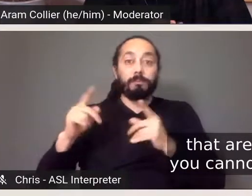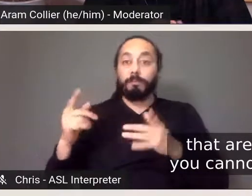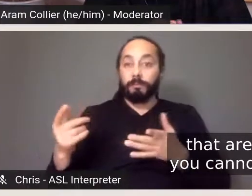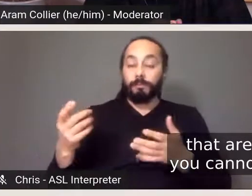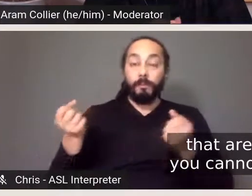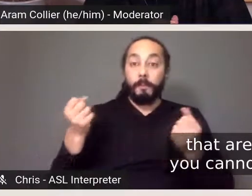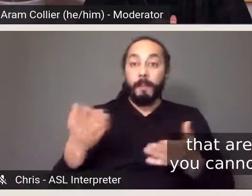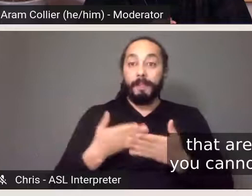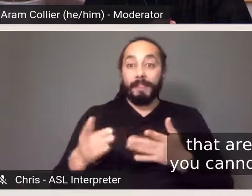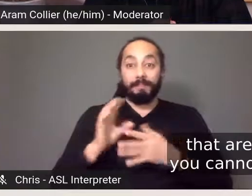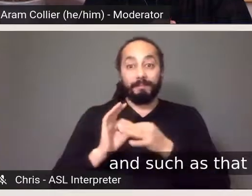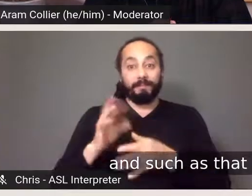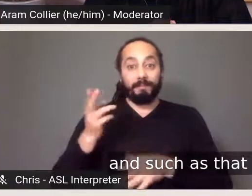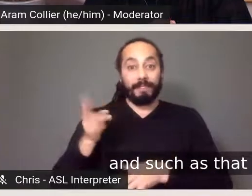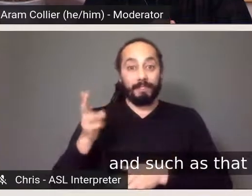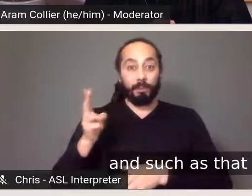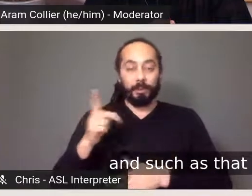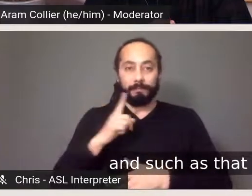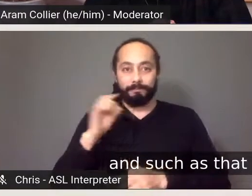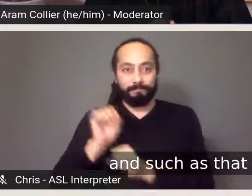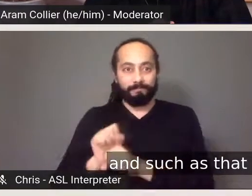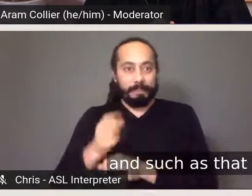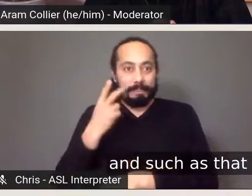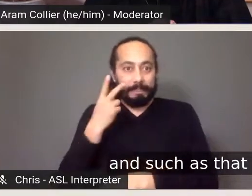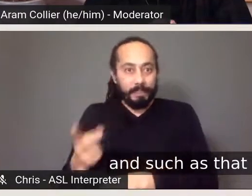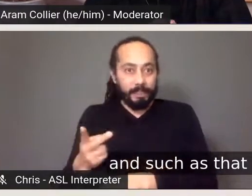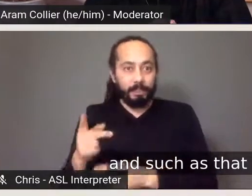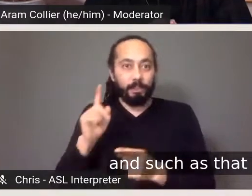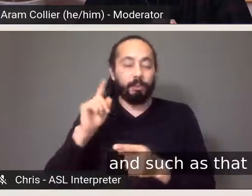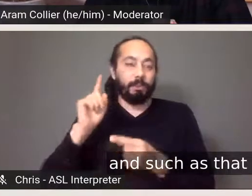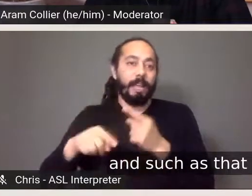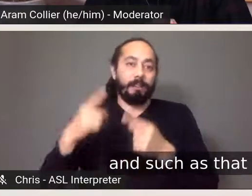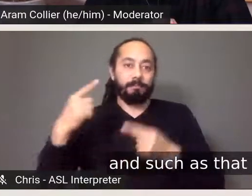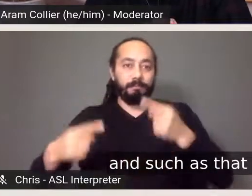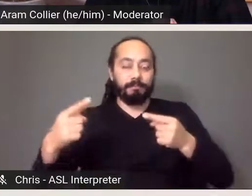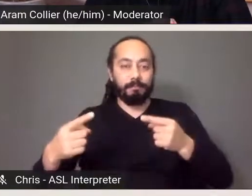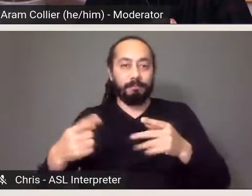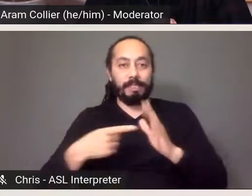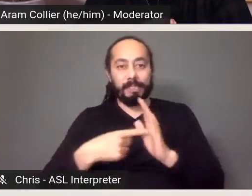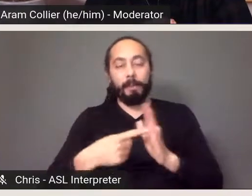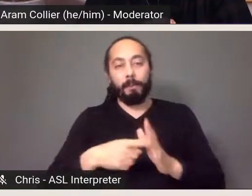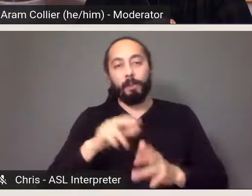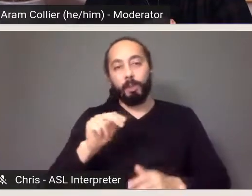you cannot argue with them, and such as that nuclear shadow example.